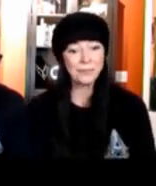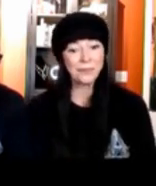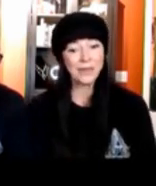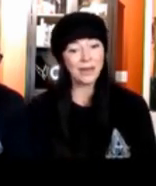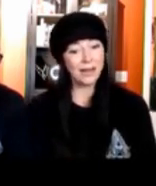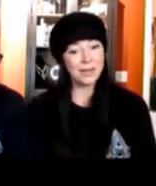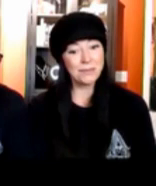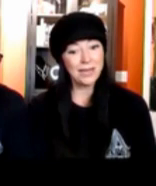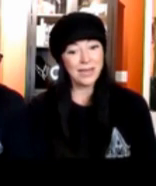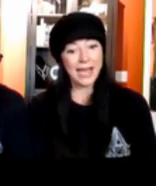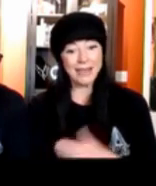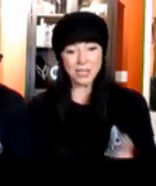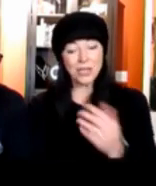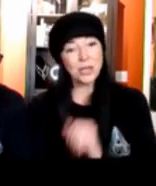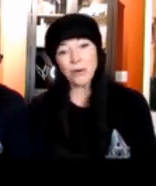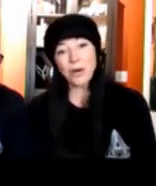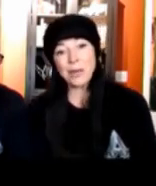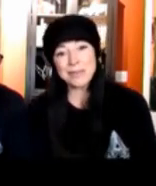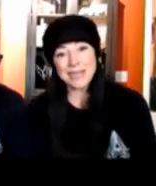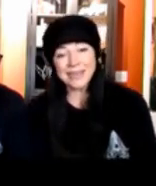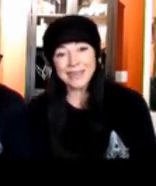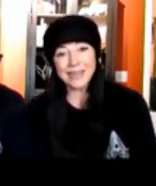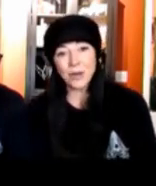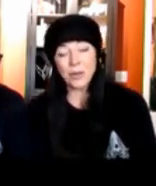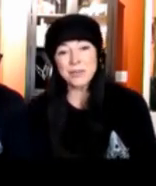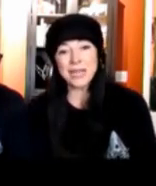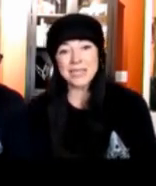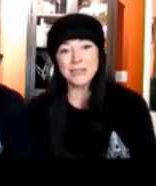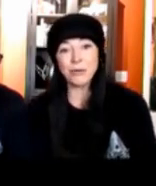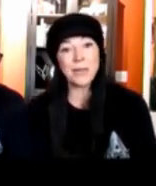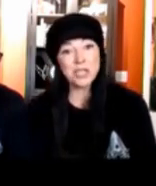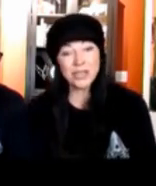family. And then you can go to our website, and